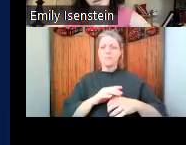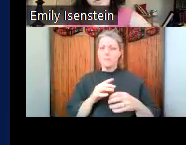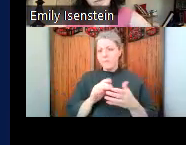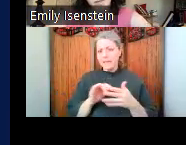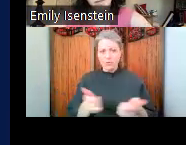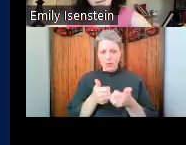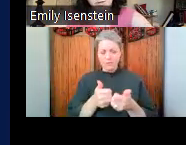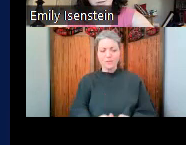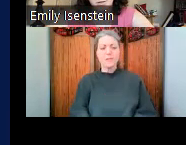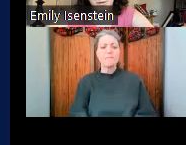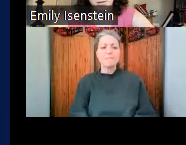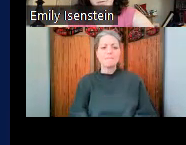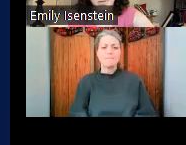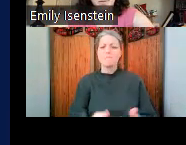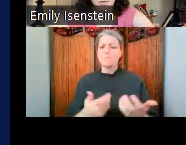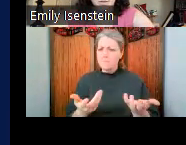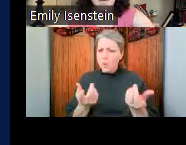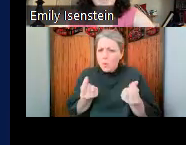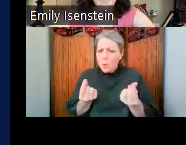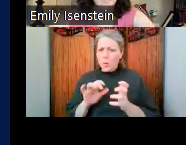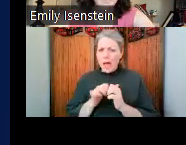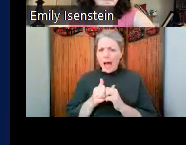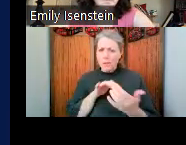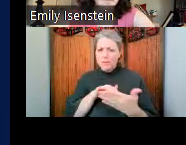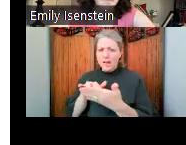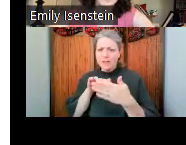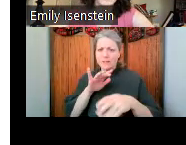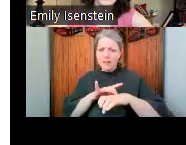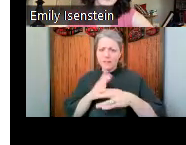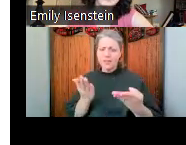So then how are we studying touch here at the University of Rochester?